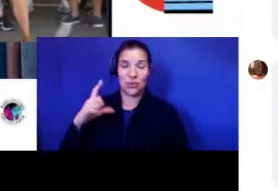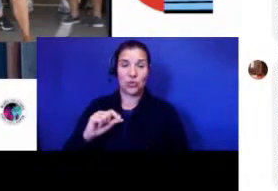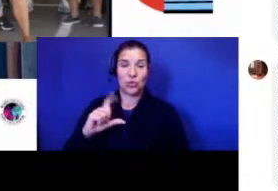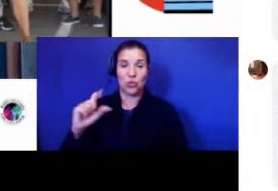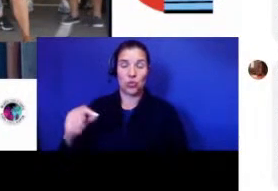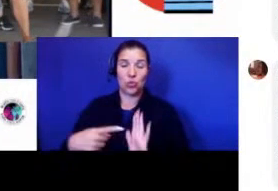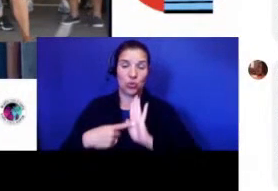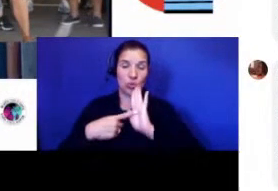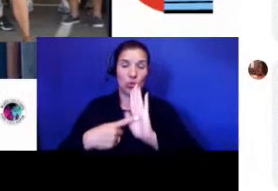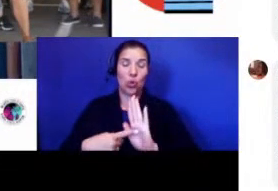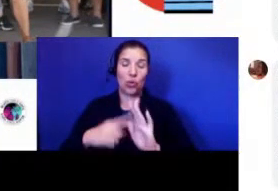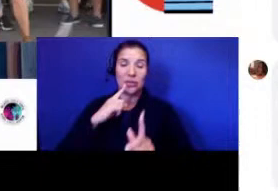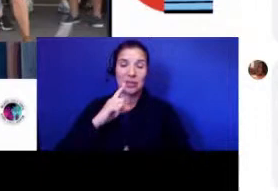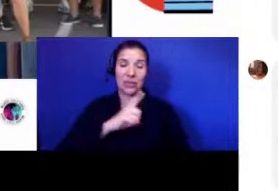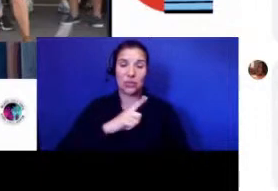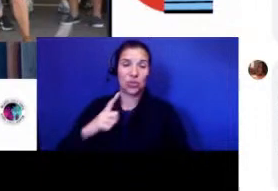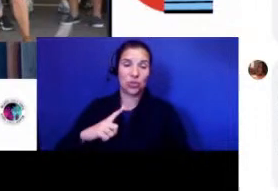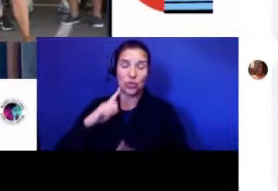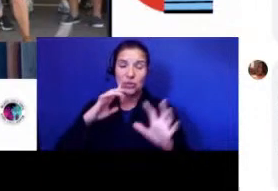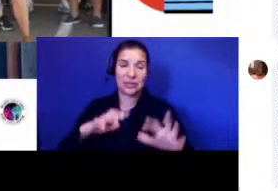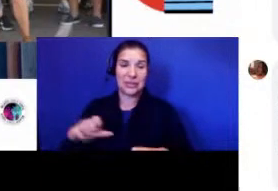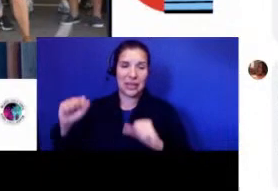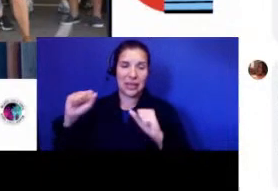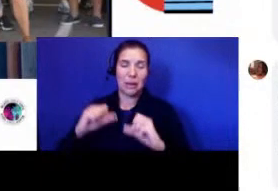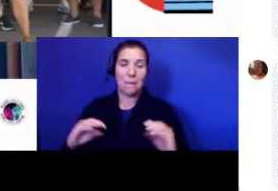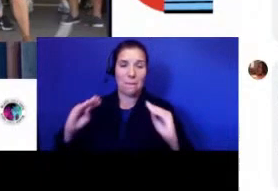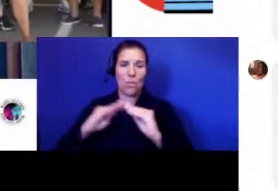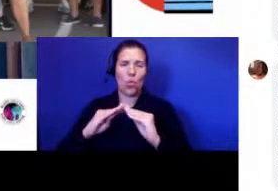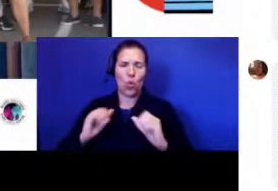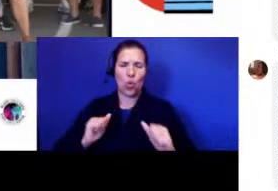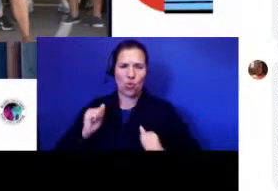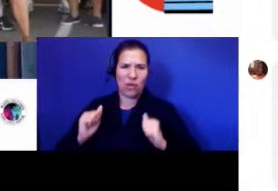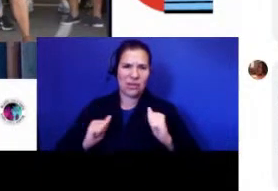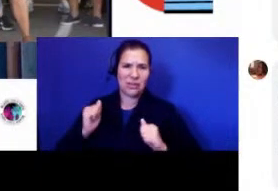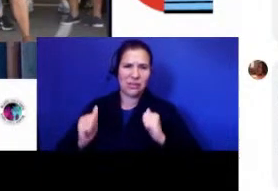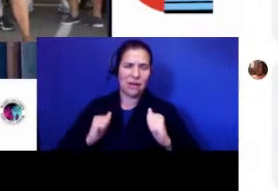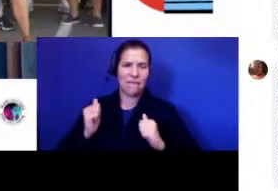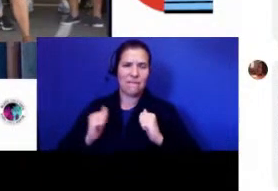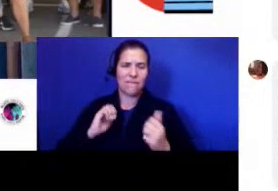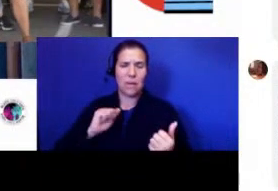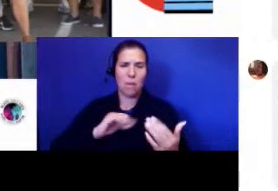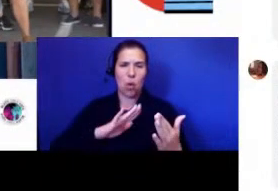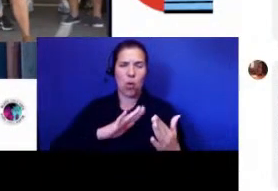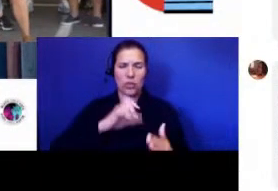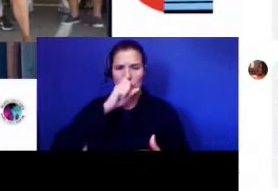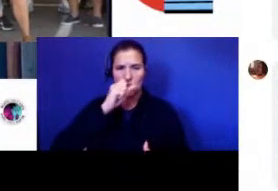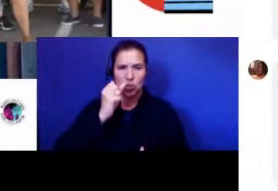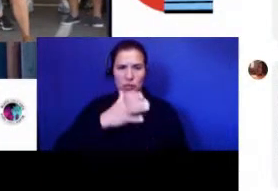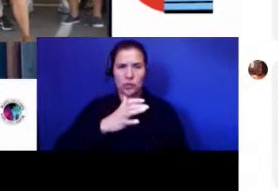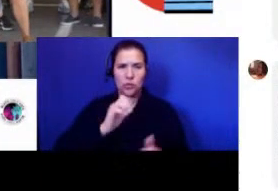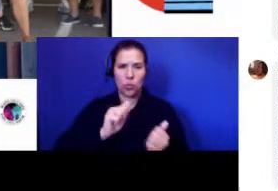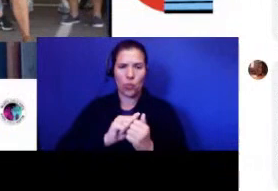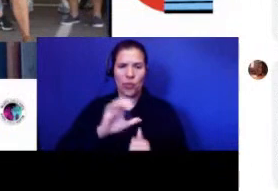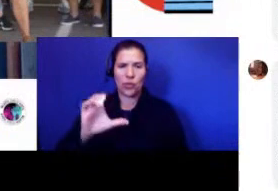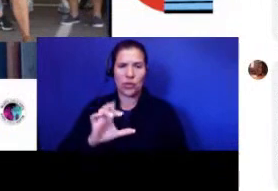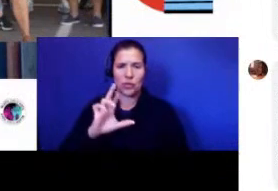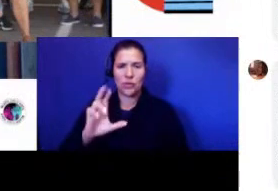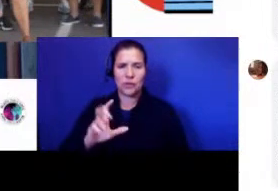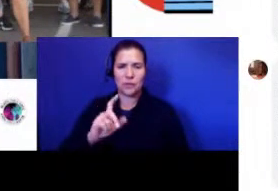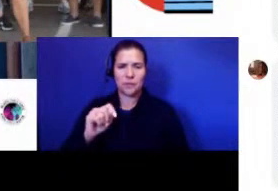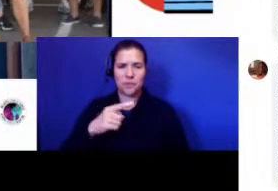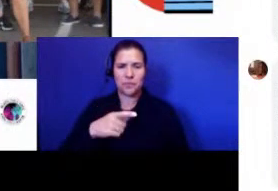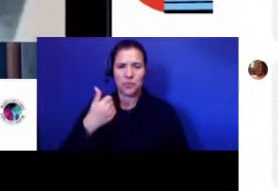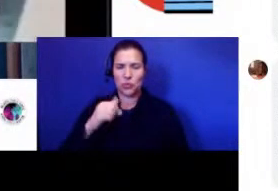that legislators are taking a more aggressive approach to attack CRT, being more explicit and transparent about what they seek to